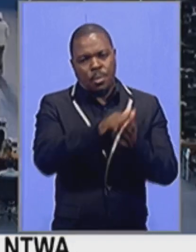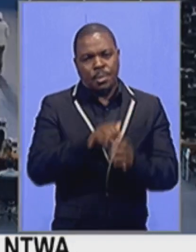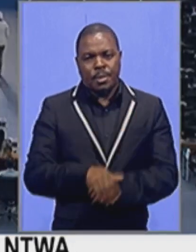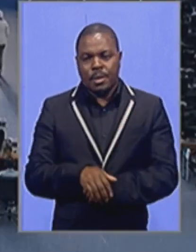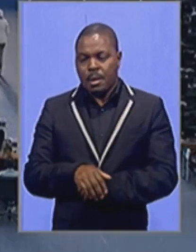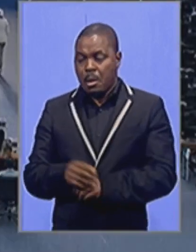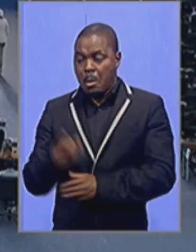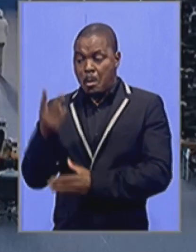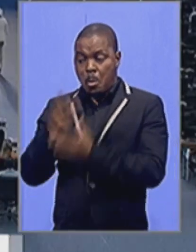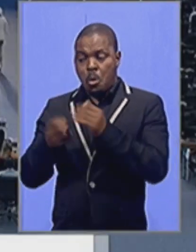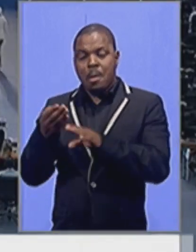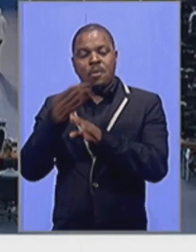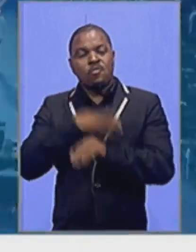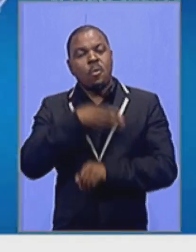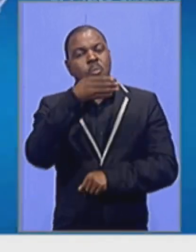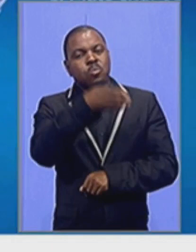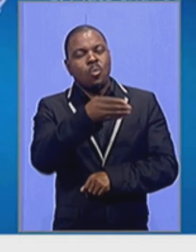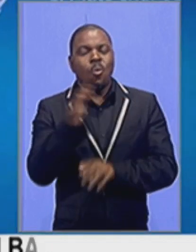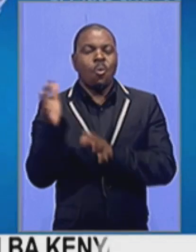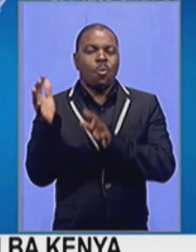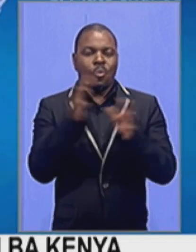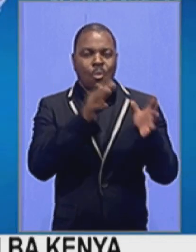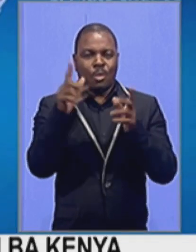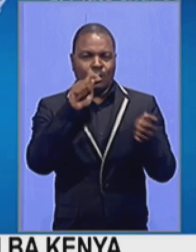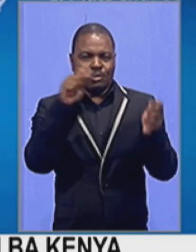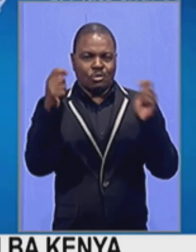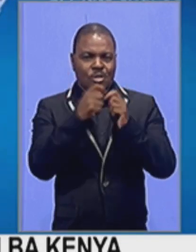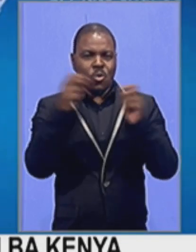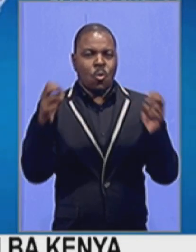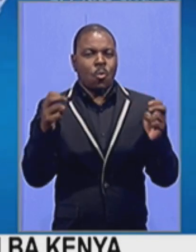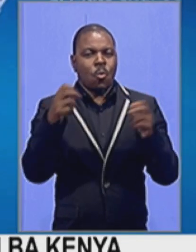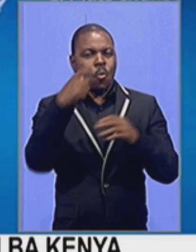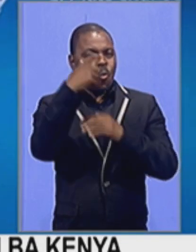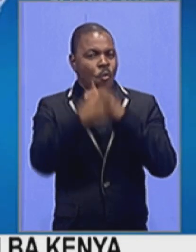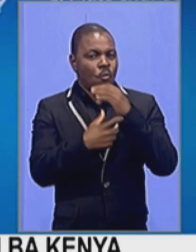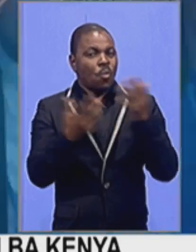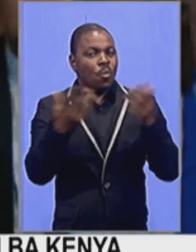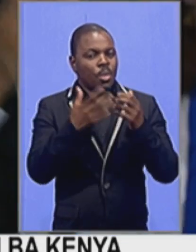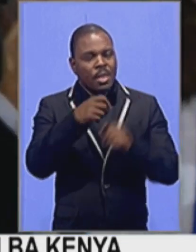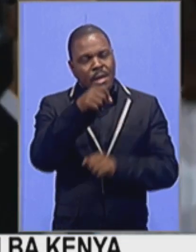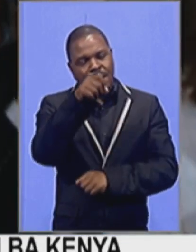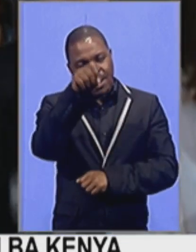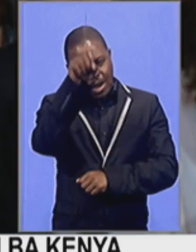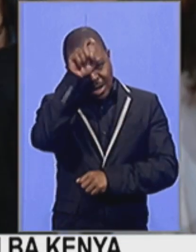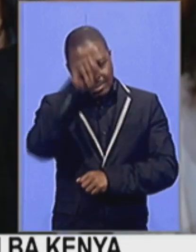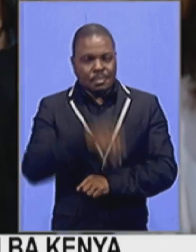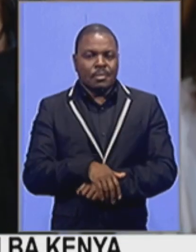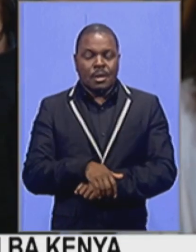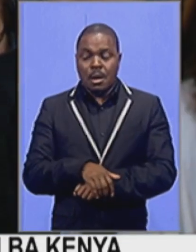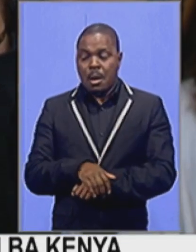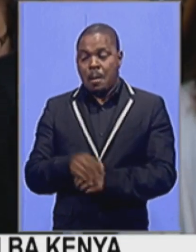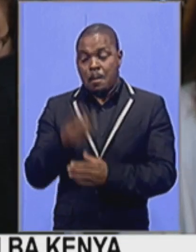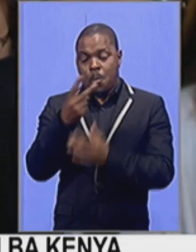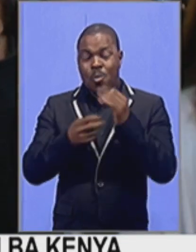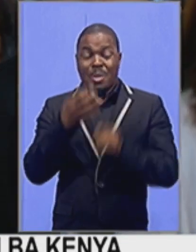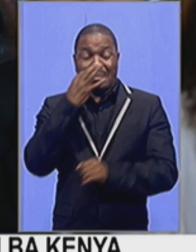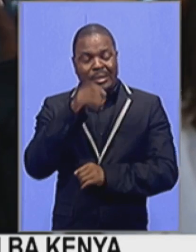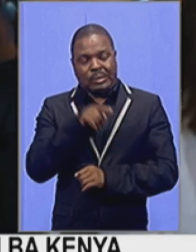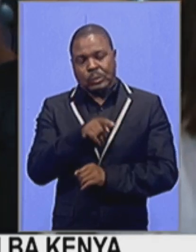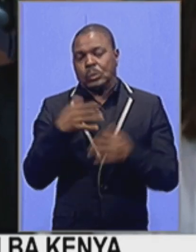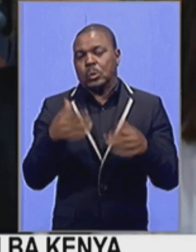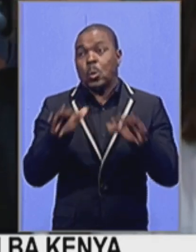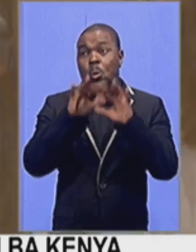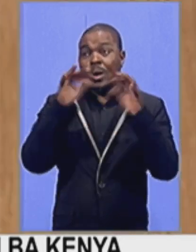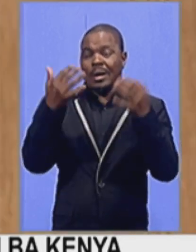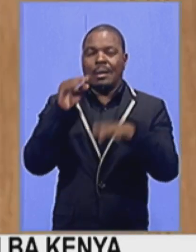sa tswa khutla sebokeng se ka ha diphetoho tsa climate se neng se tshwaretswe e repeta mme ba re lefatshe lohle le mathateng.